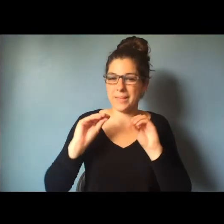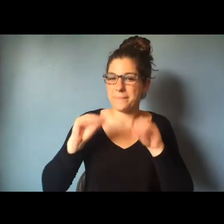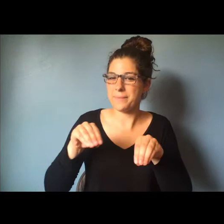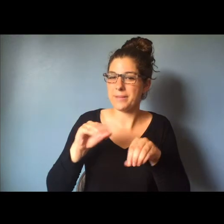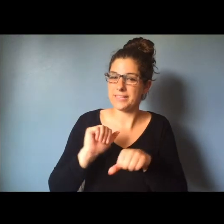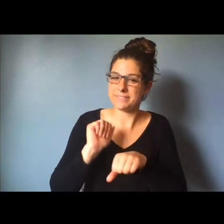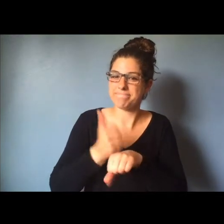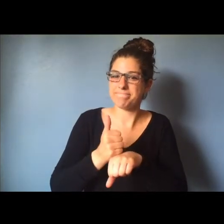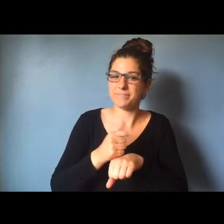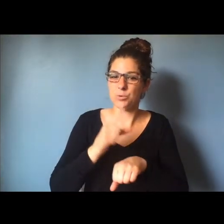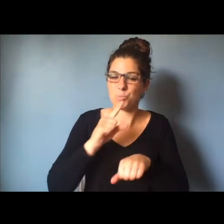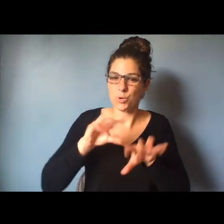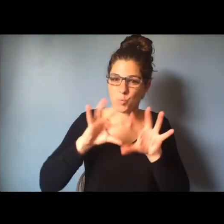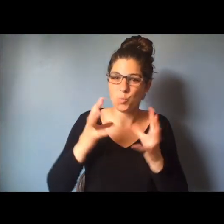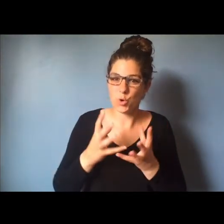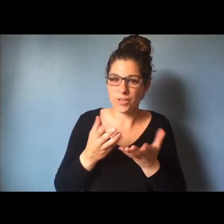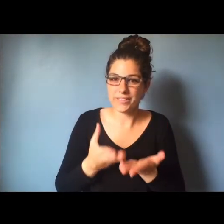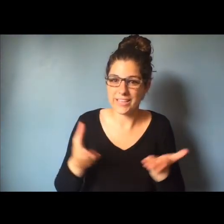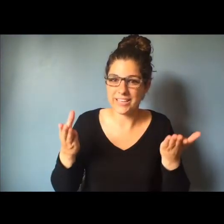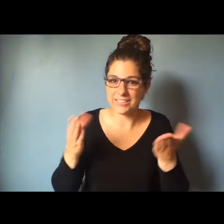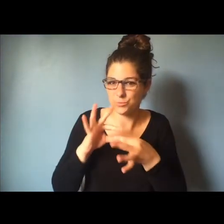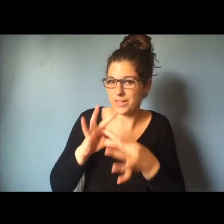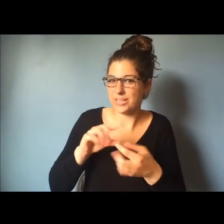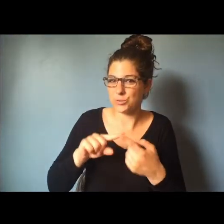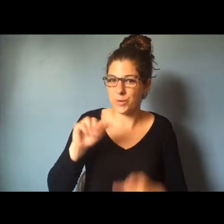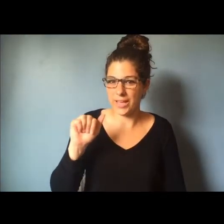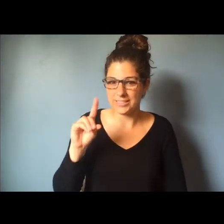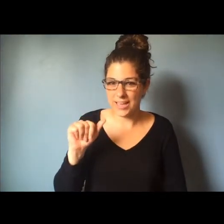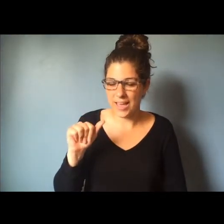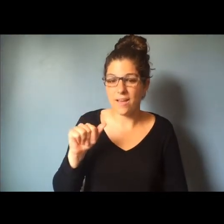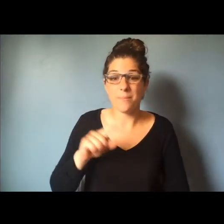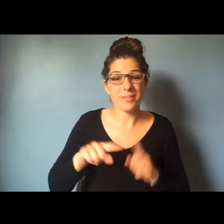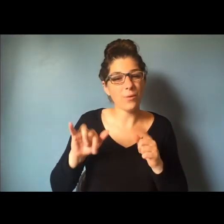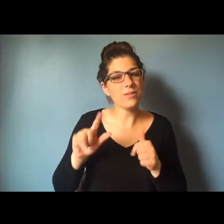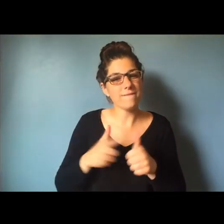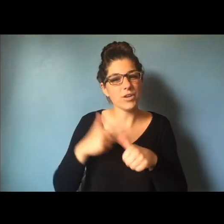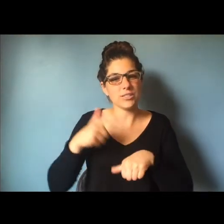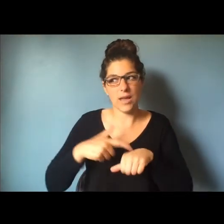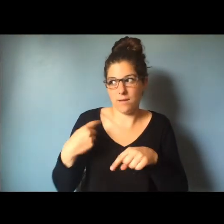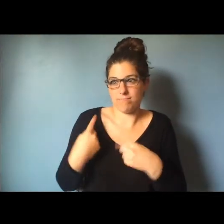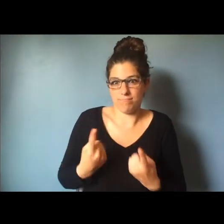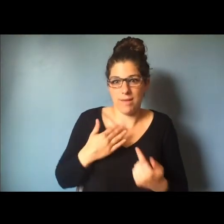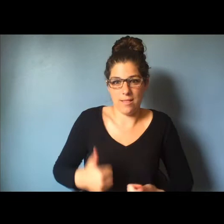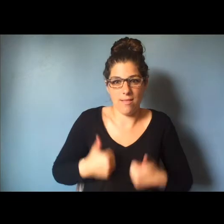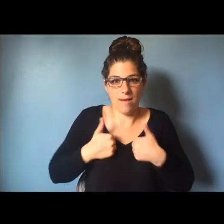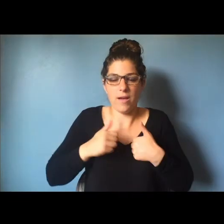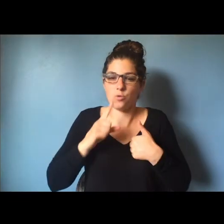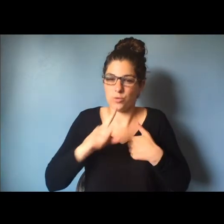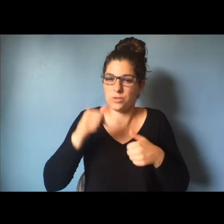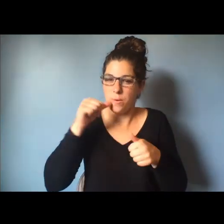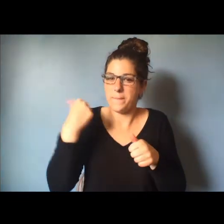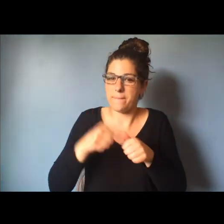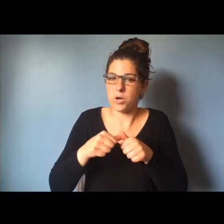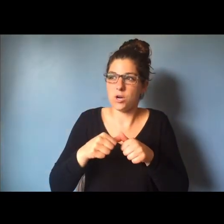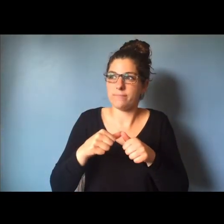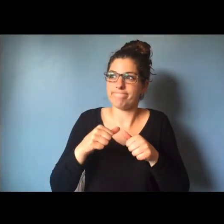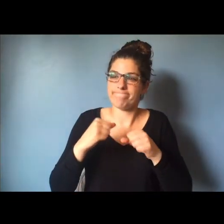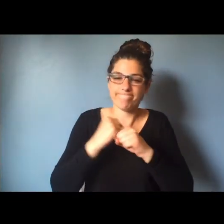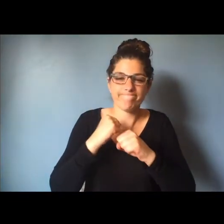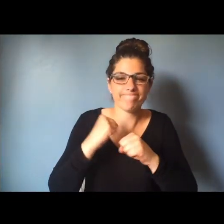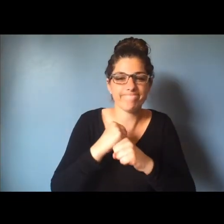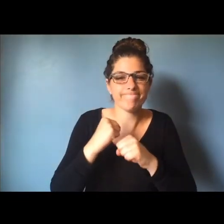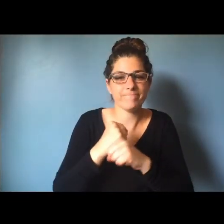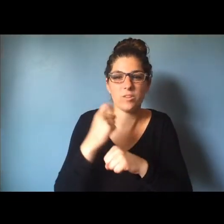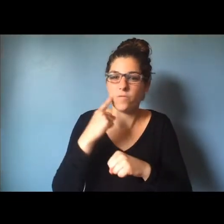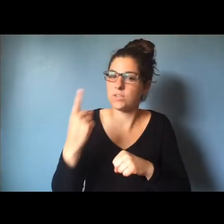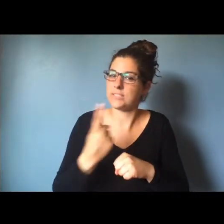real world things in terms of the ADA. But that was the first time in my life that I really remember fighting for something that I